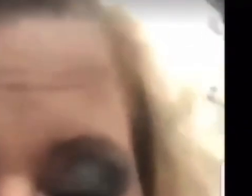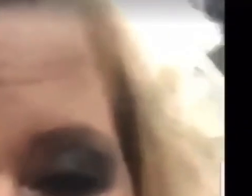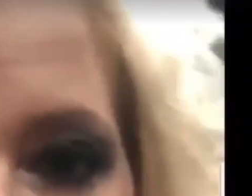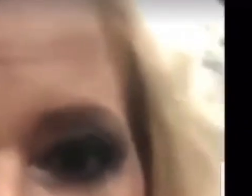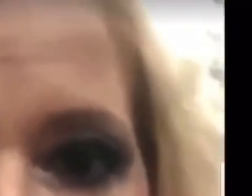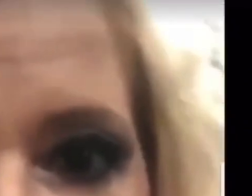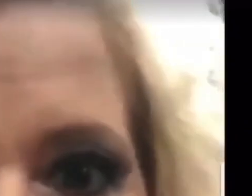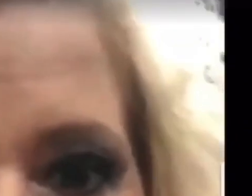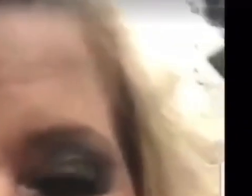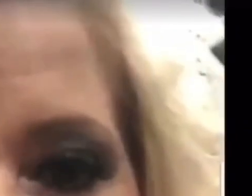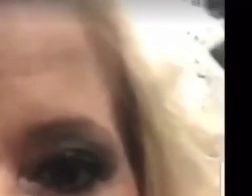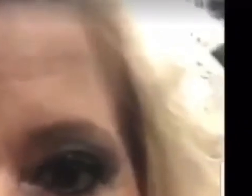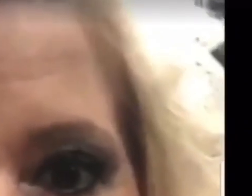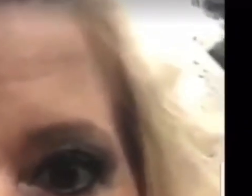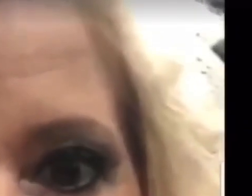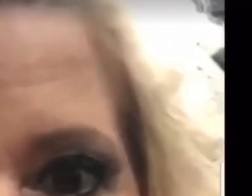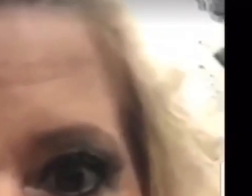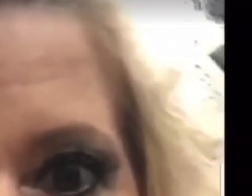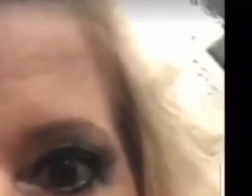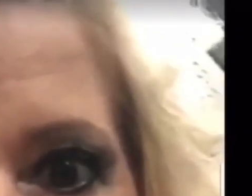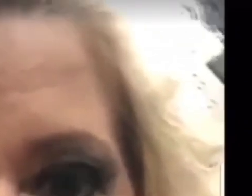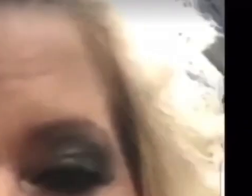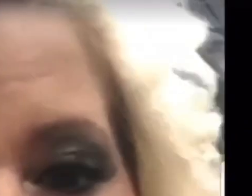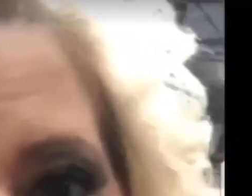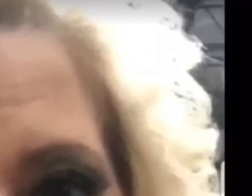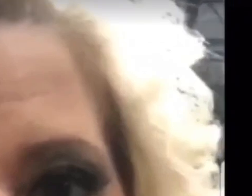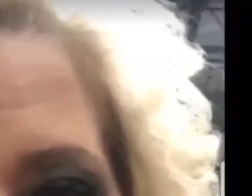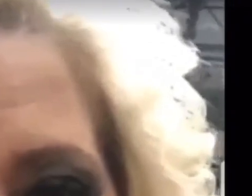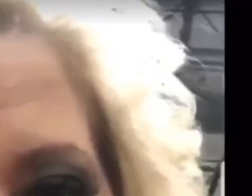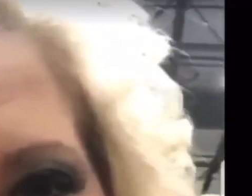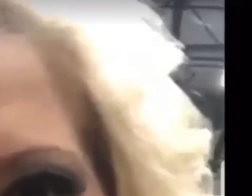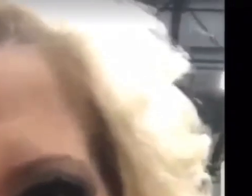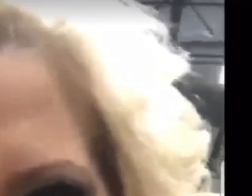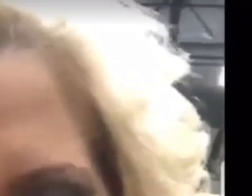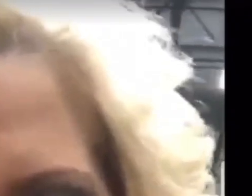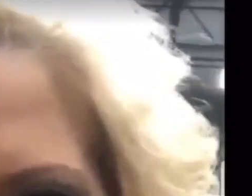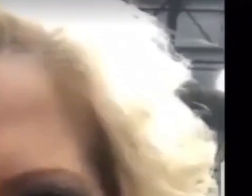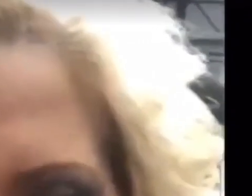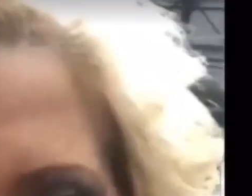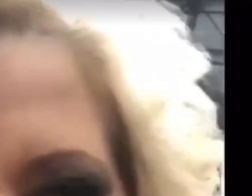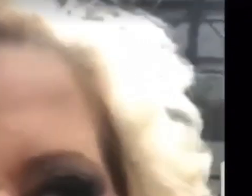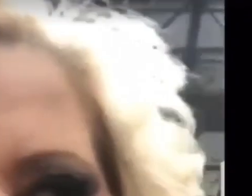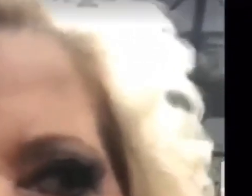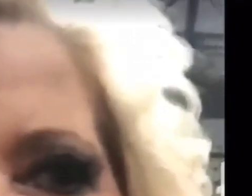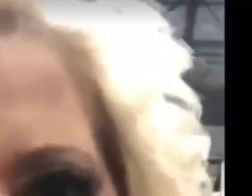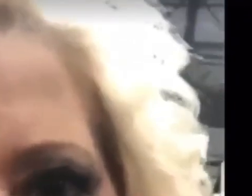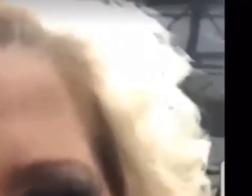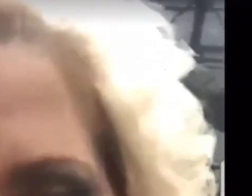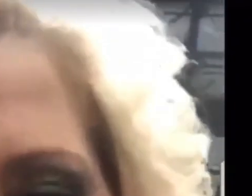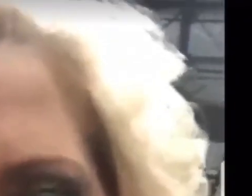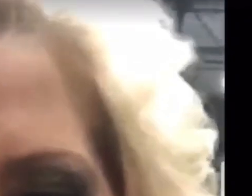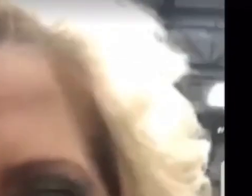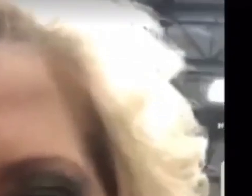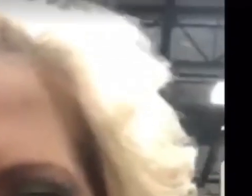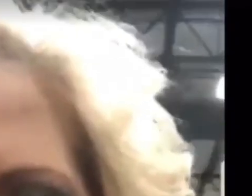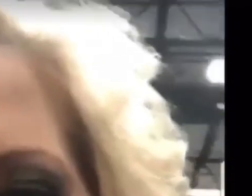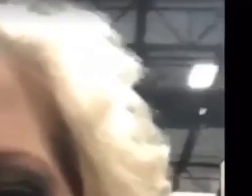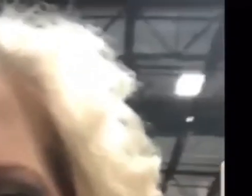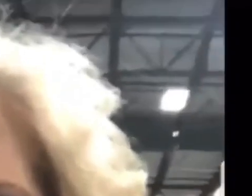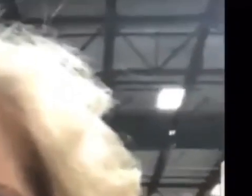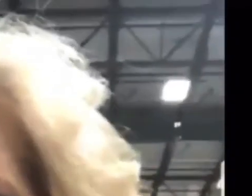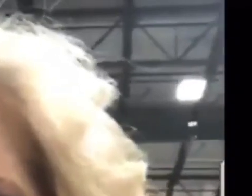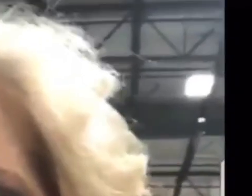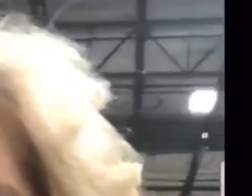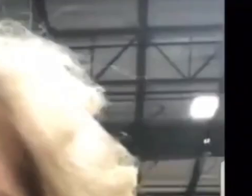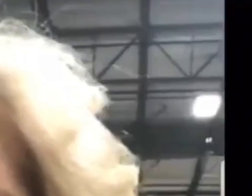people made it a sad experience and they raped all, when I say that sounds terrible, they took all the good prints and